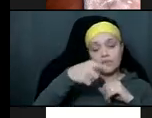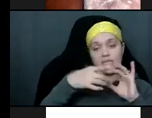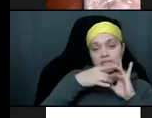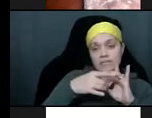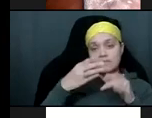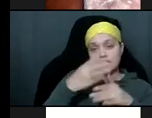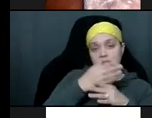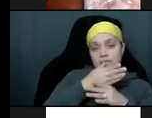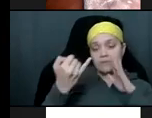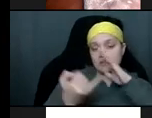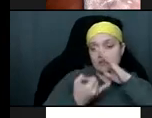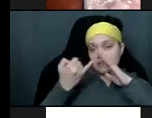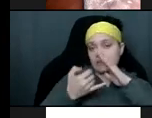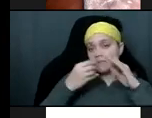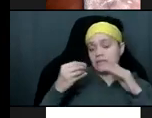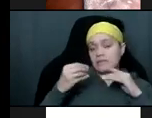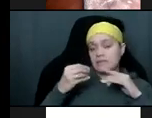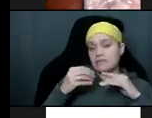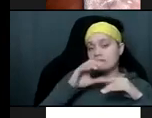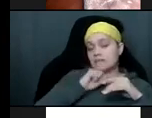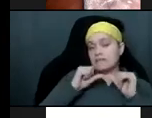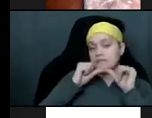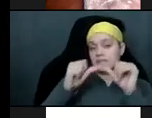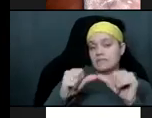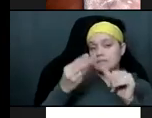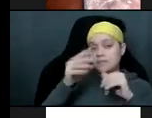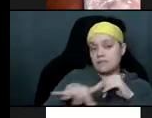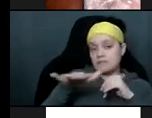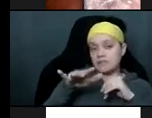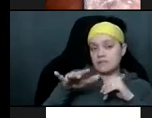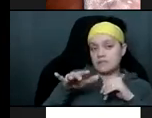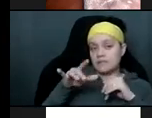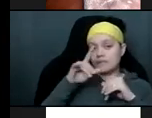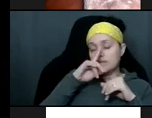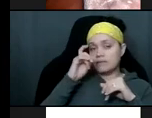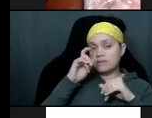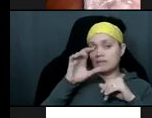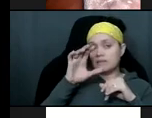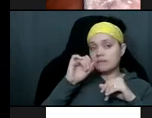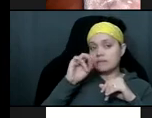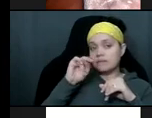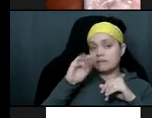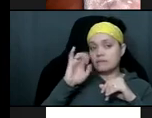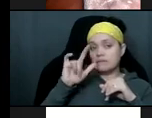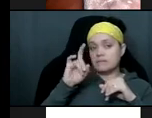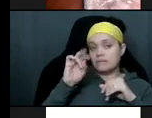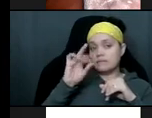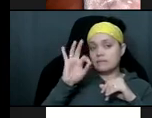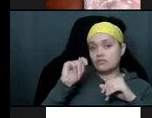between isolation and ancient stable landscape is continental